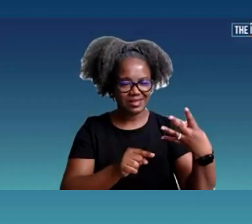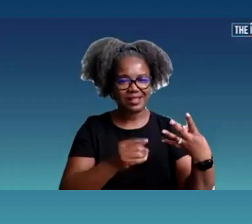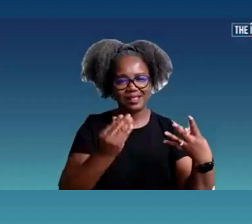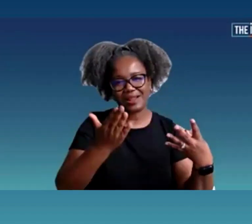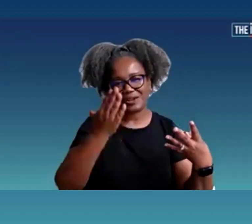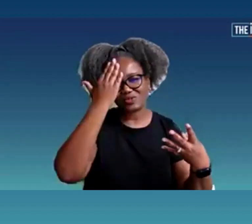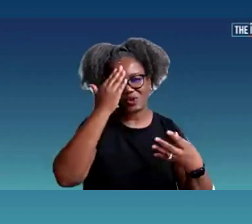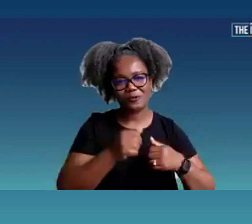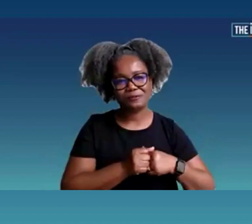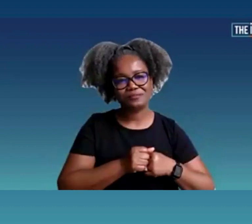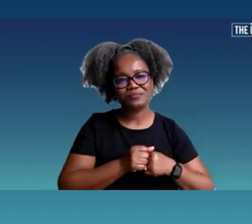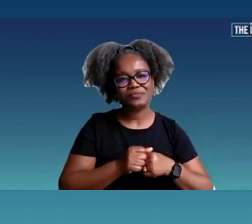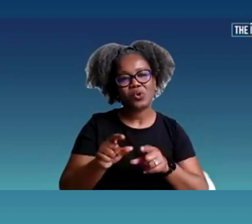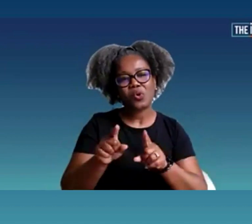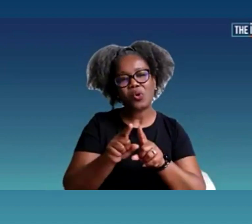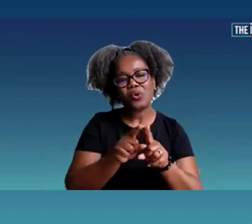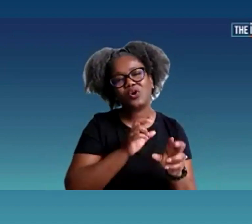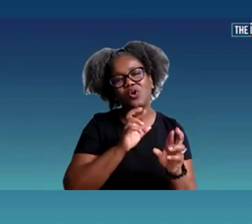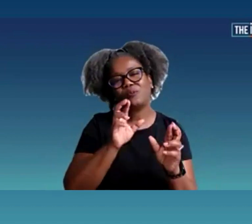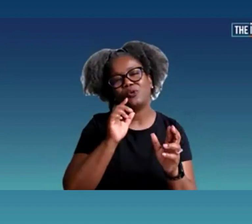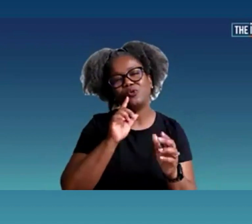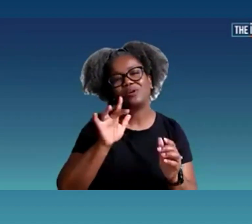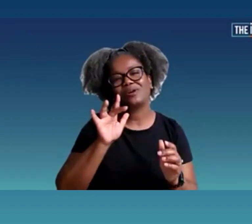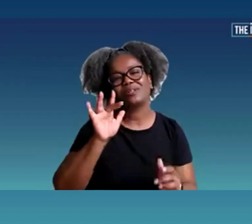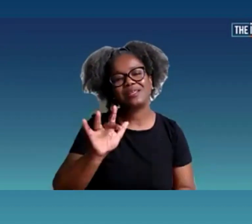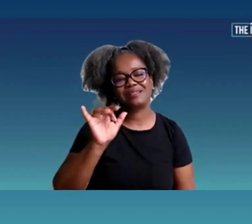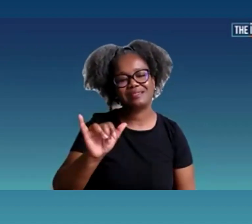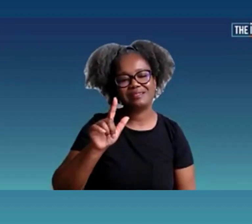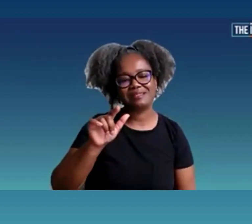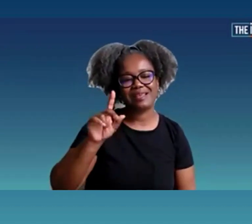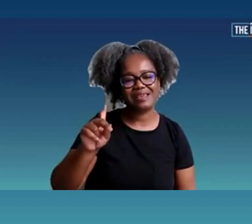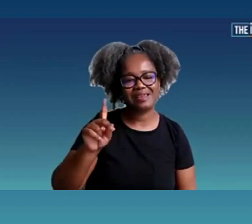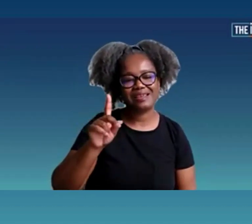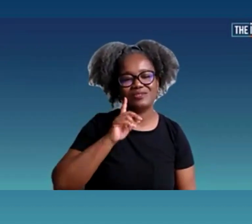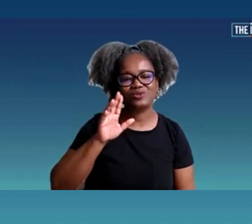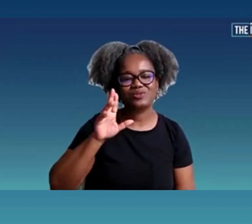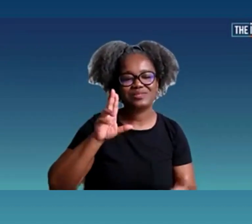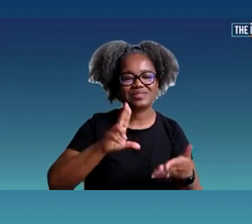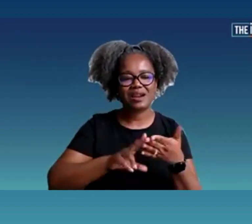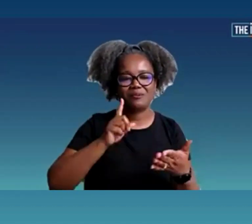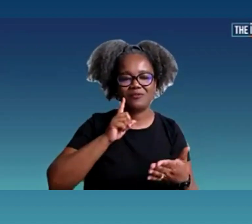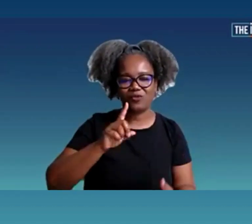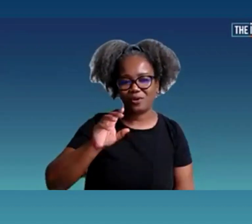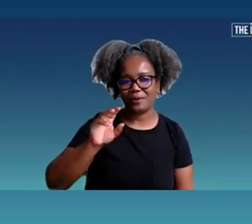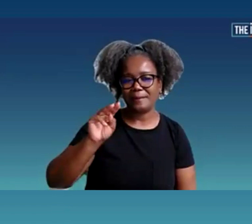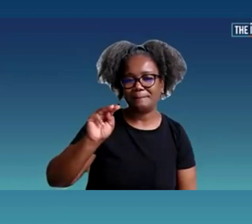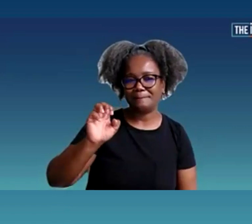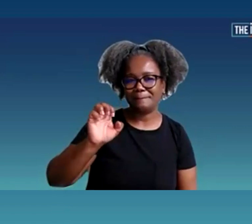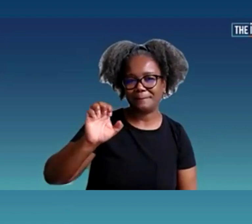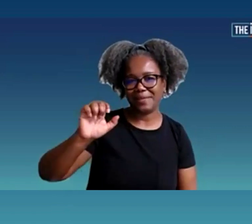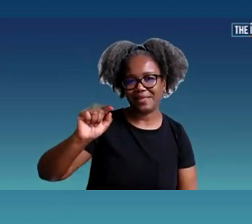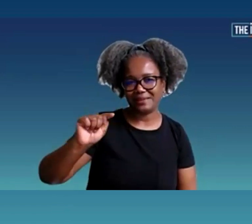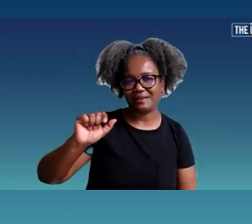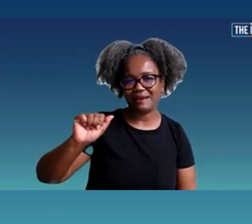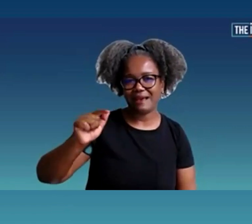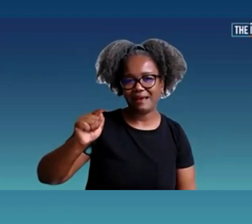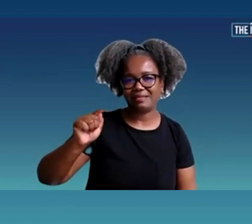Please sign up for updates at meetattheintersection.org. Follow our LinkedIn page and subscribe to the